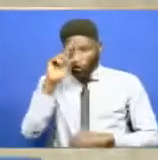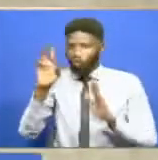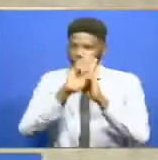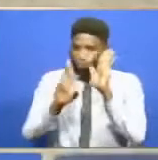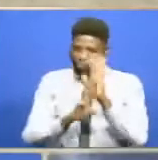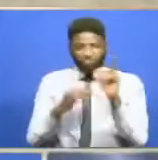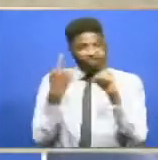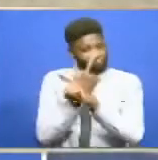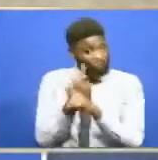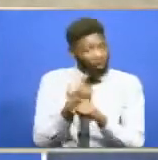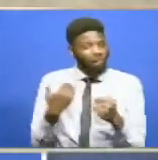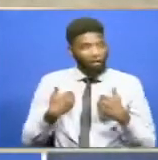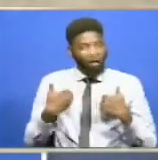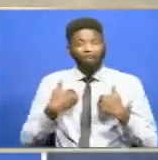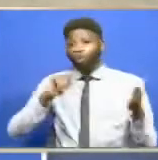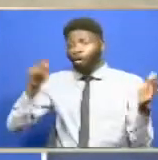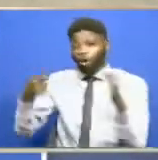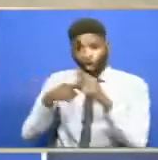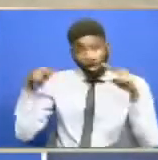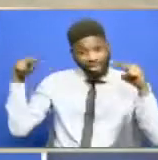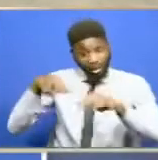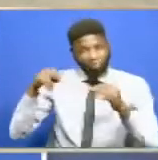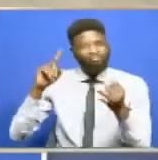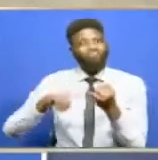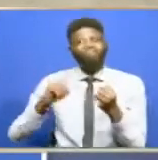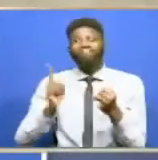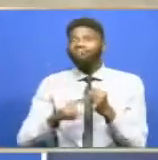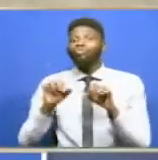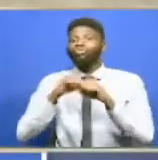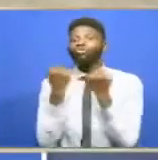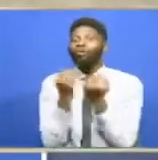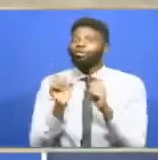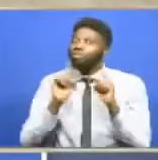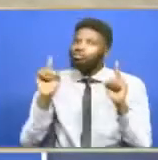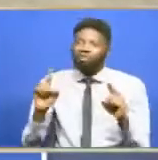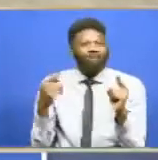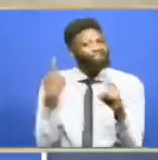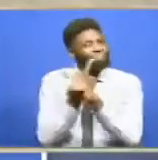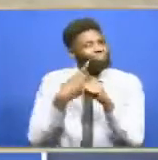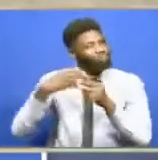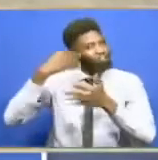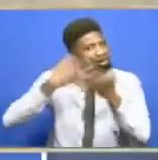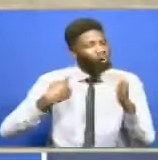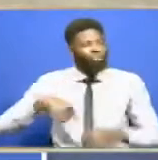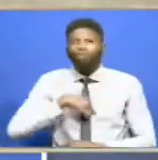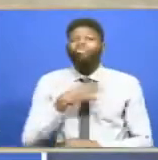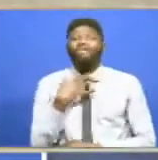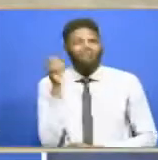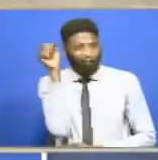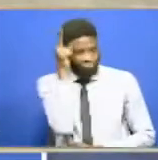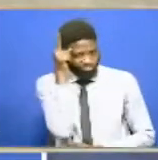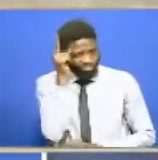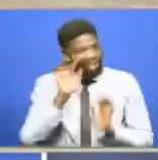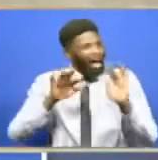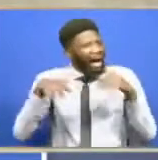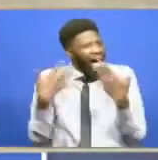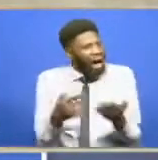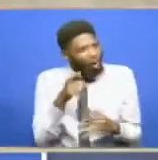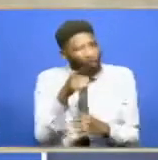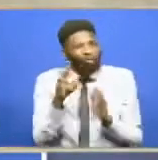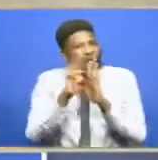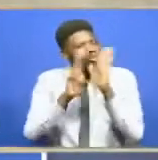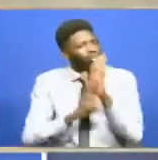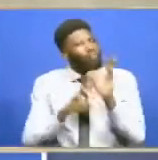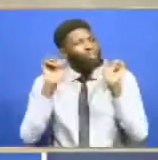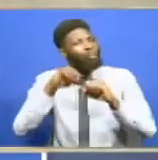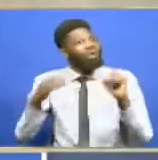lockdown restrictions and social distancing, we just want to understand how possible are these restrictions, especially in informal settlements.